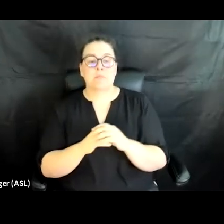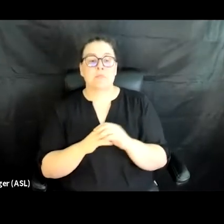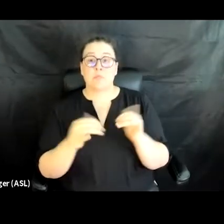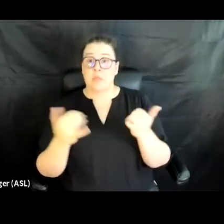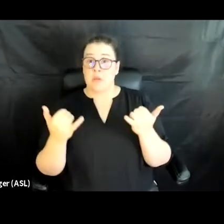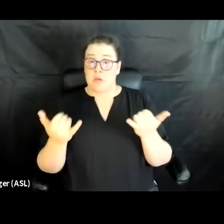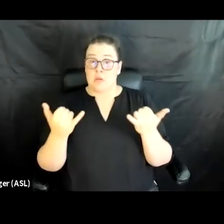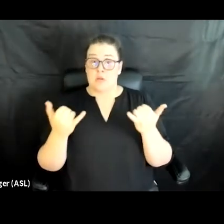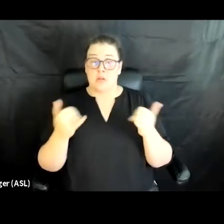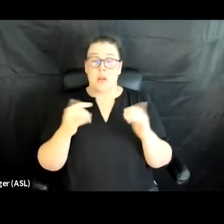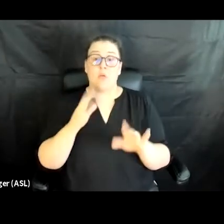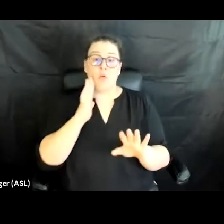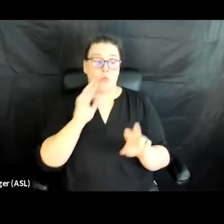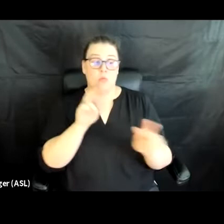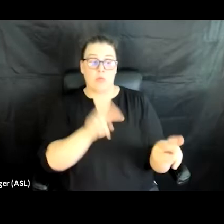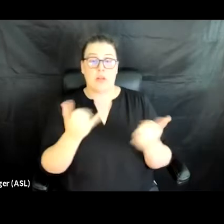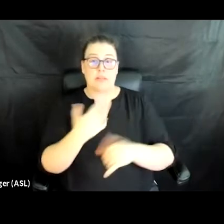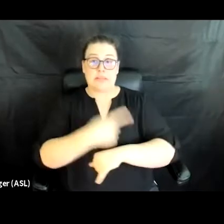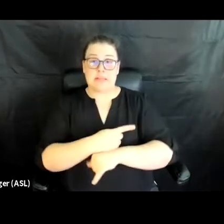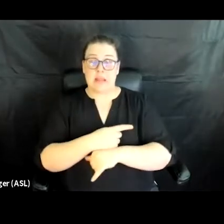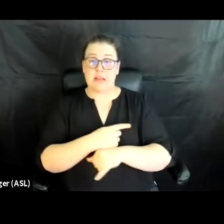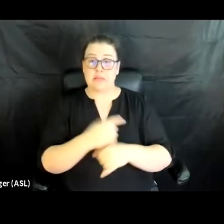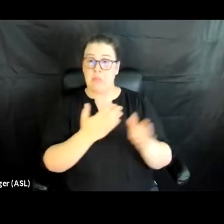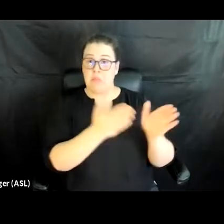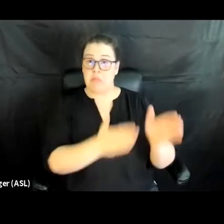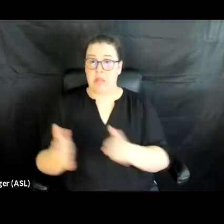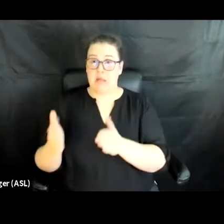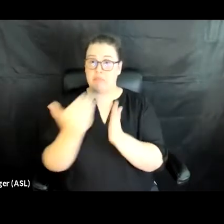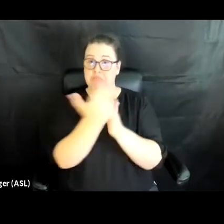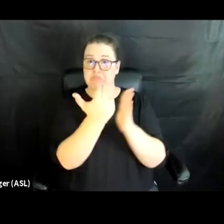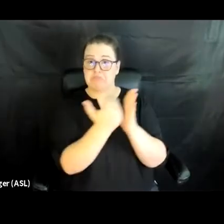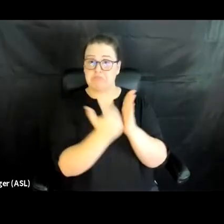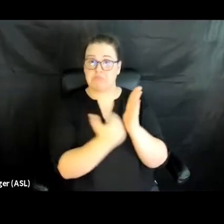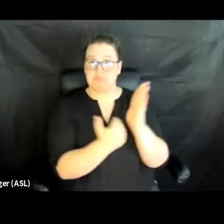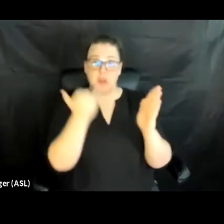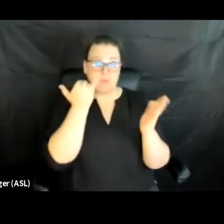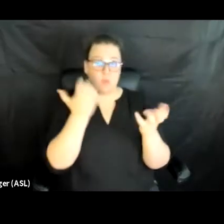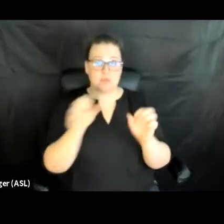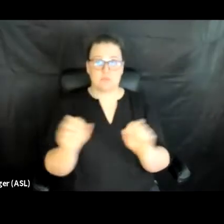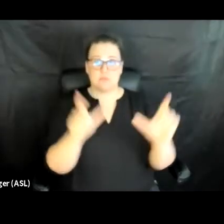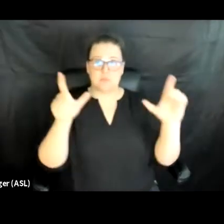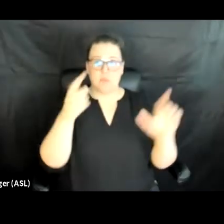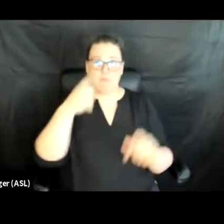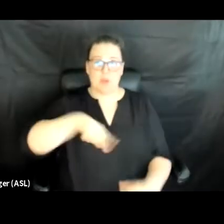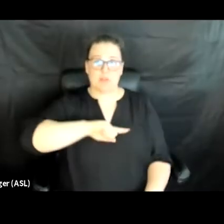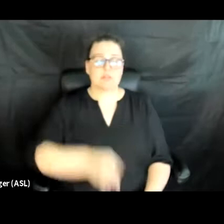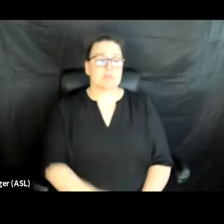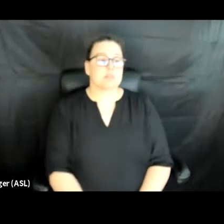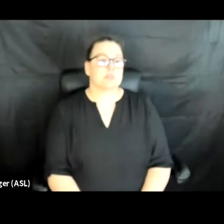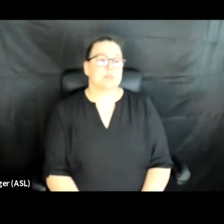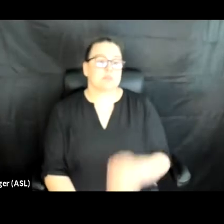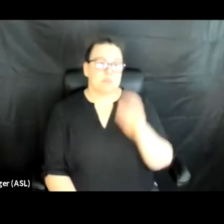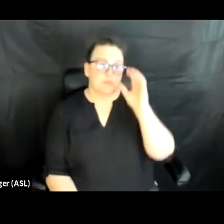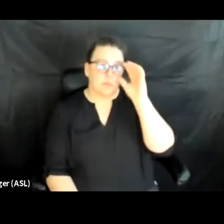Here is a look at today's agenda. Andrew, if you want to move on to that agenda slide for us.